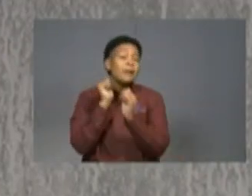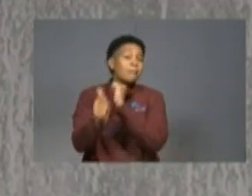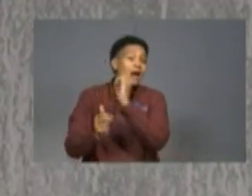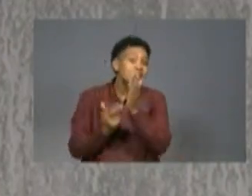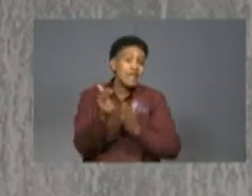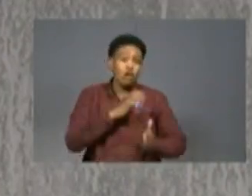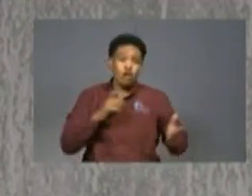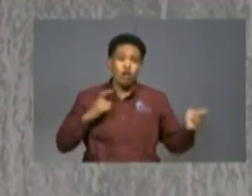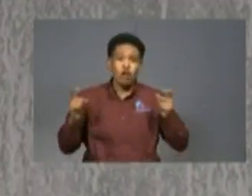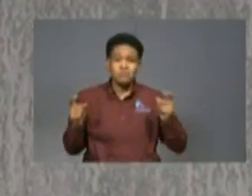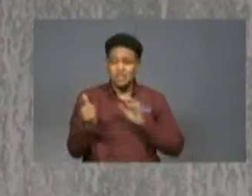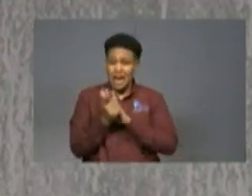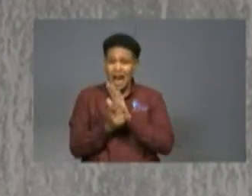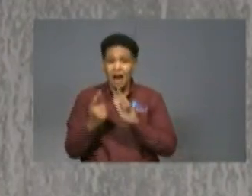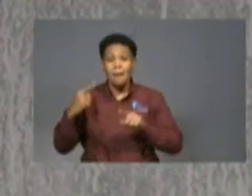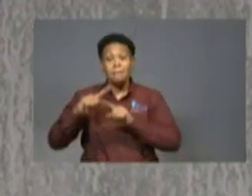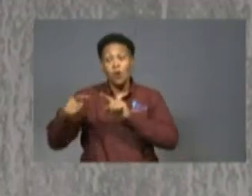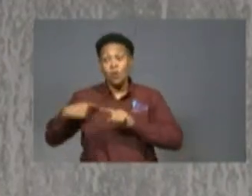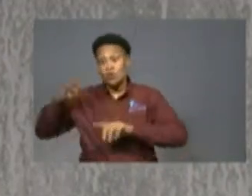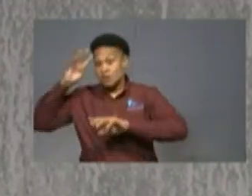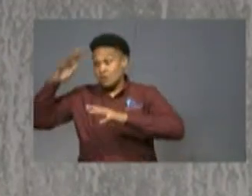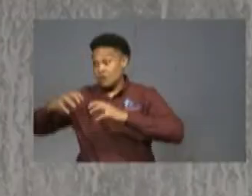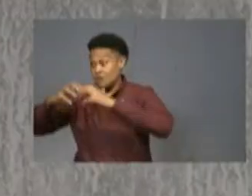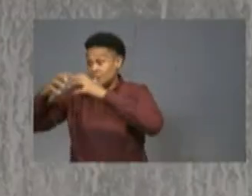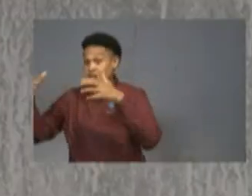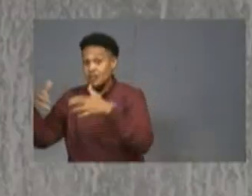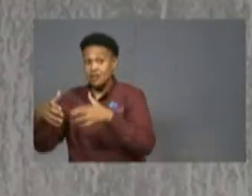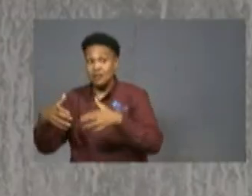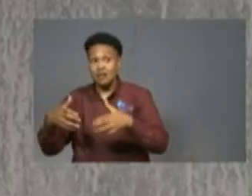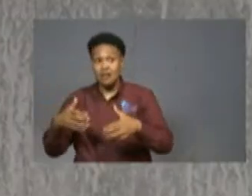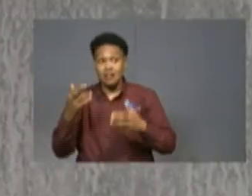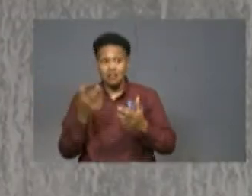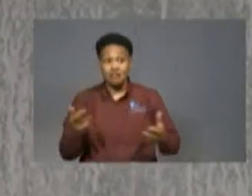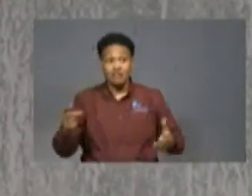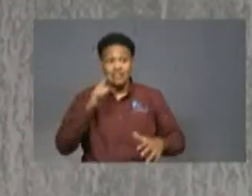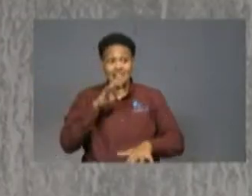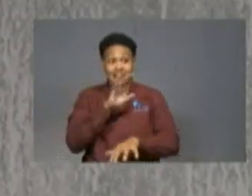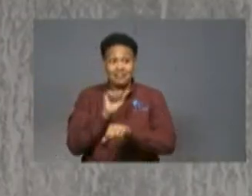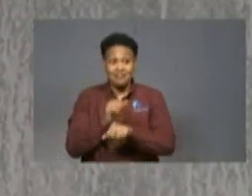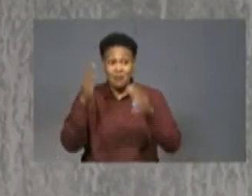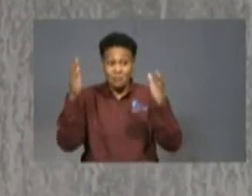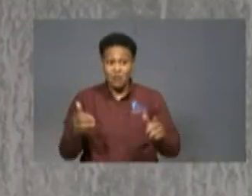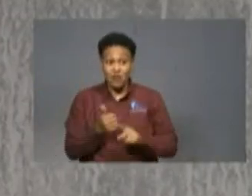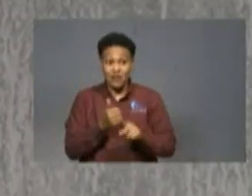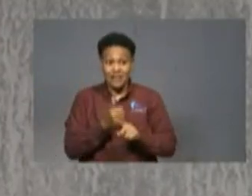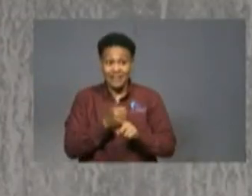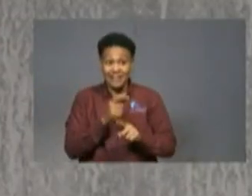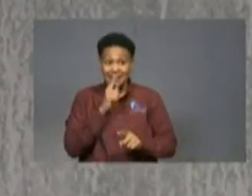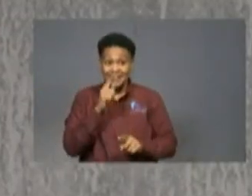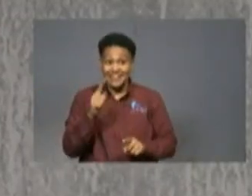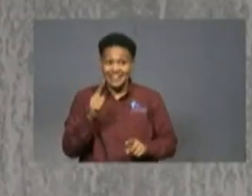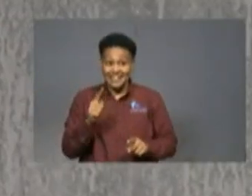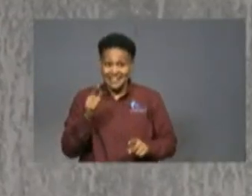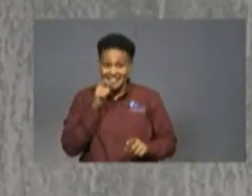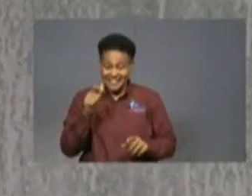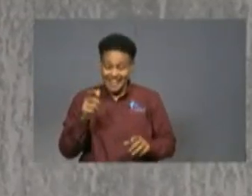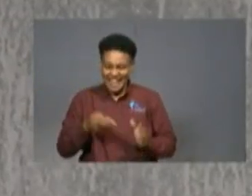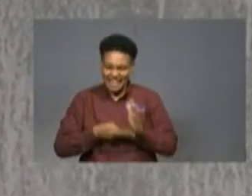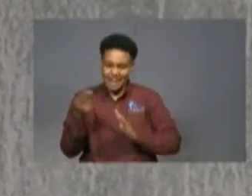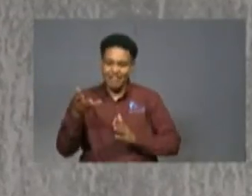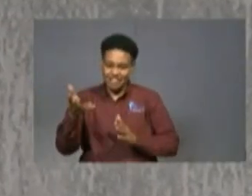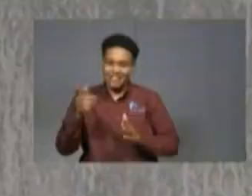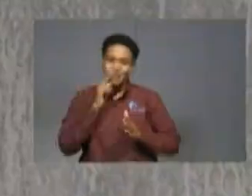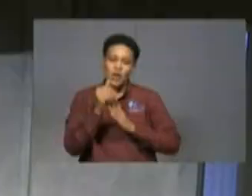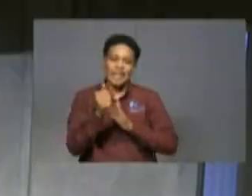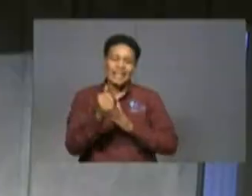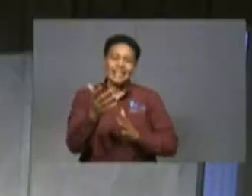we created the body. We resourced it and appointed persons of unimpeachable integrity to